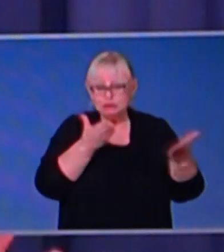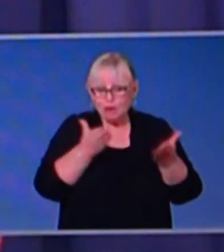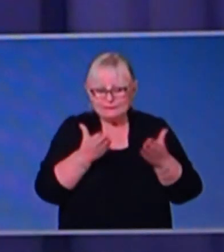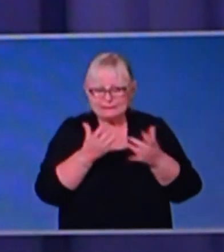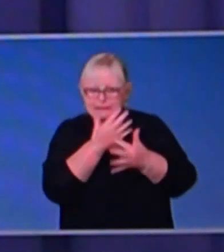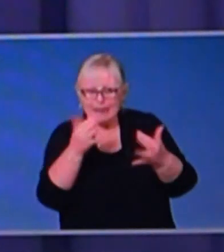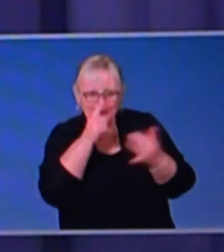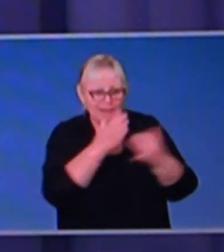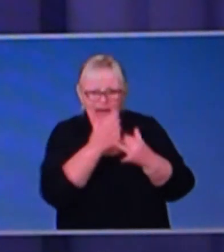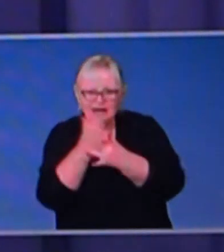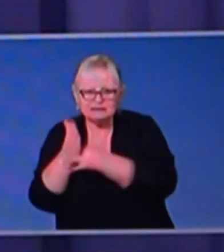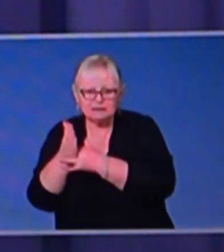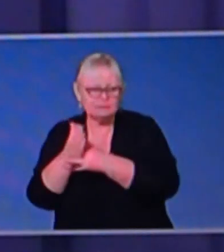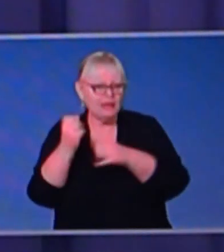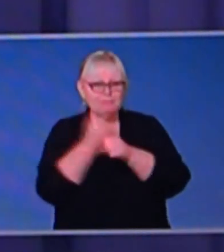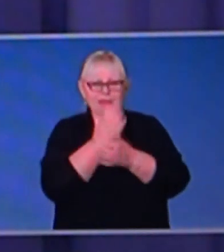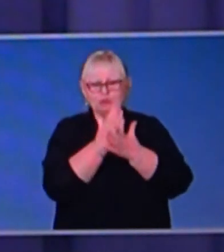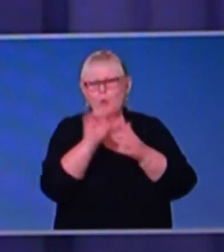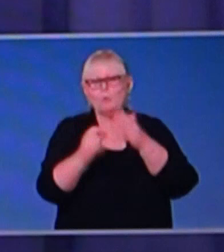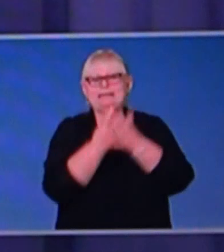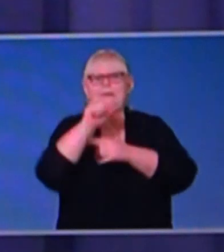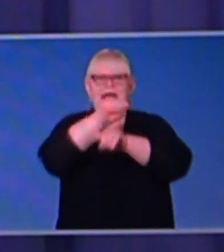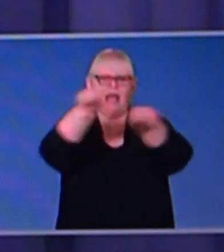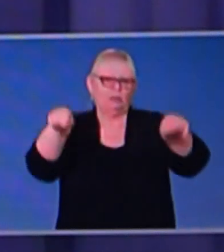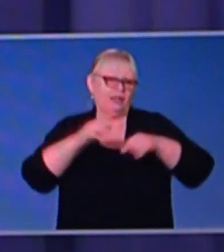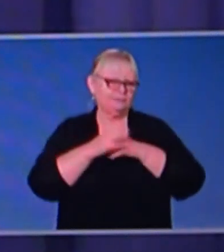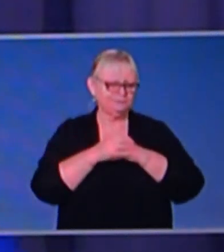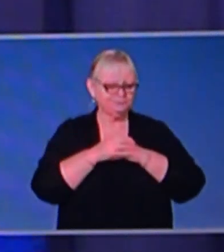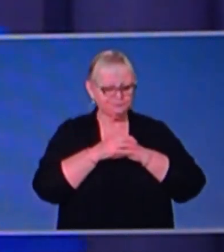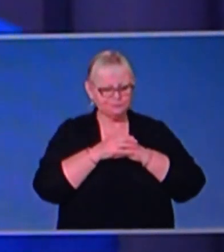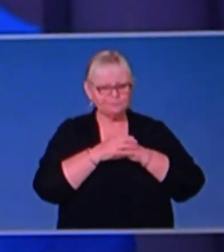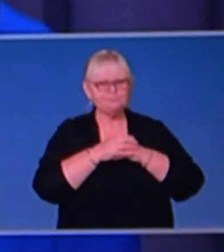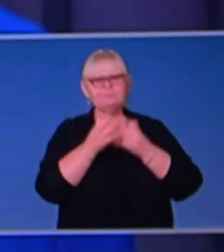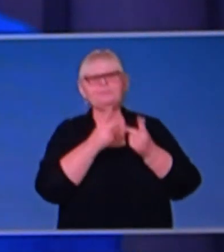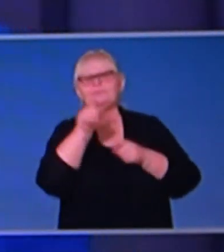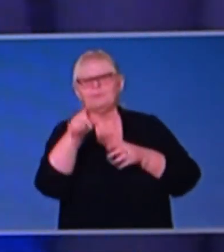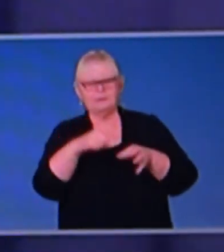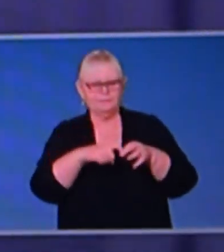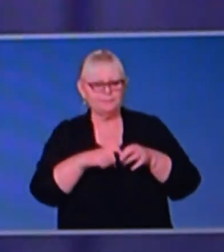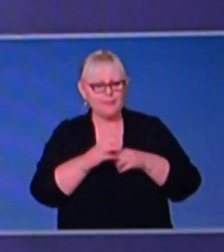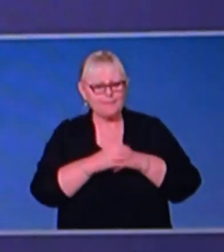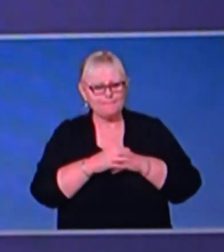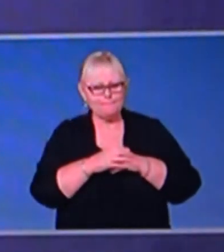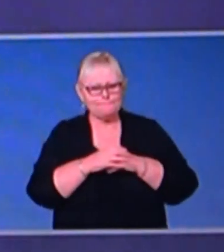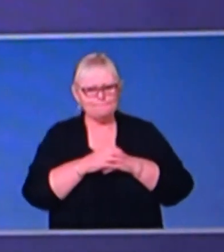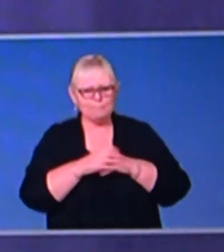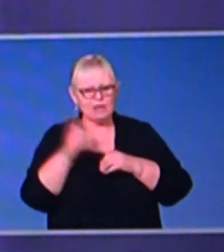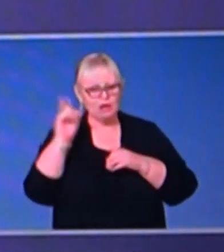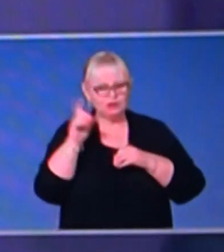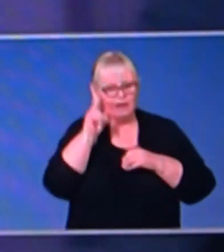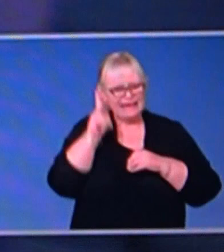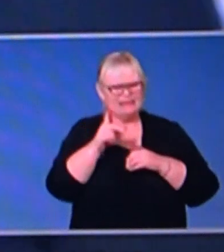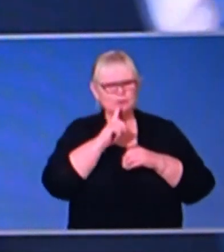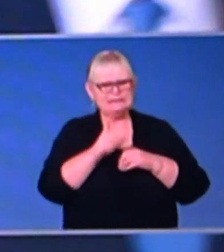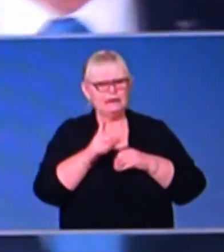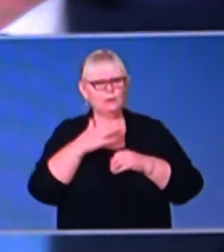senses open to understand the reality of what's happening. Yeah, we'll just get moving across the back and then we'll like that. Prime Minister, you today again indicated